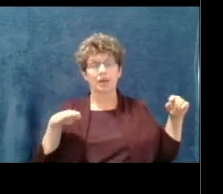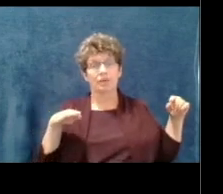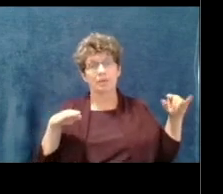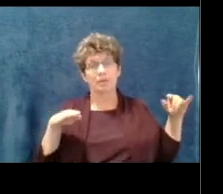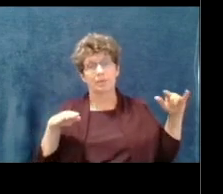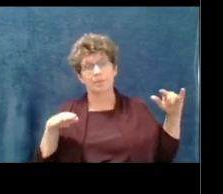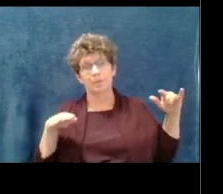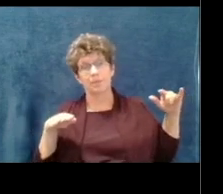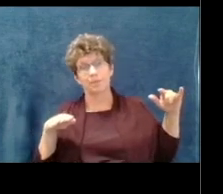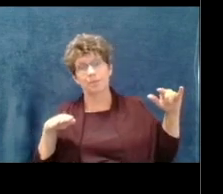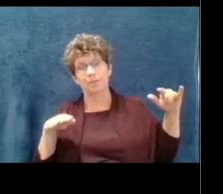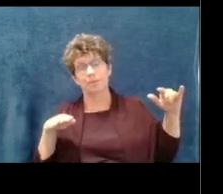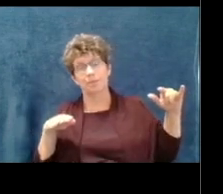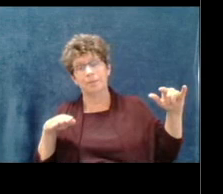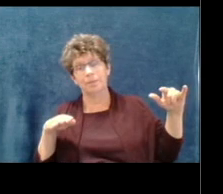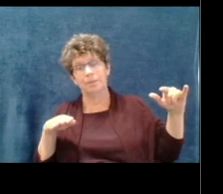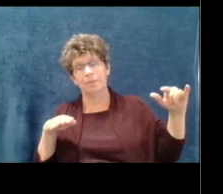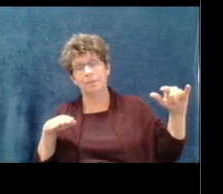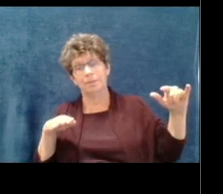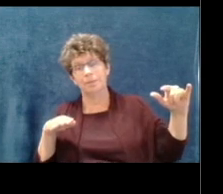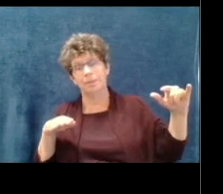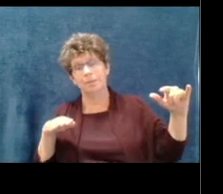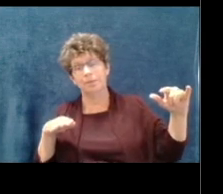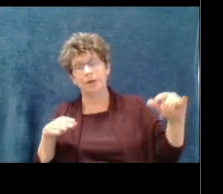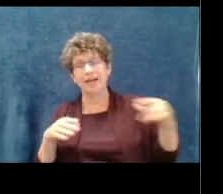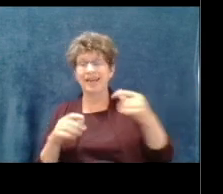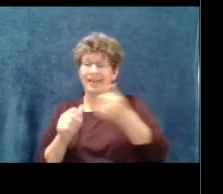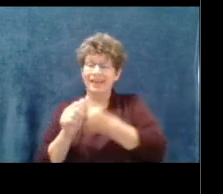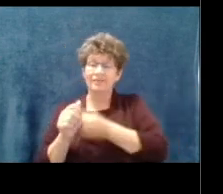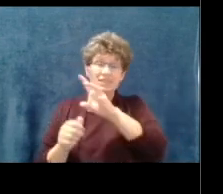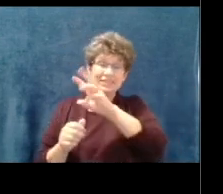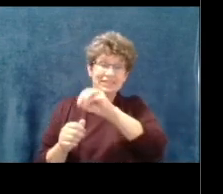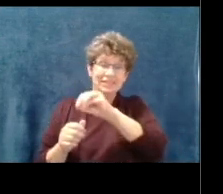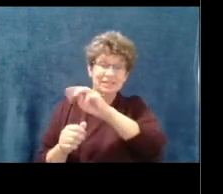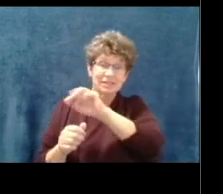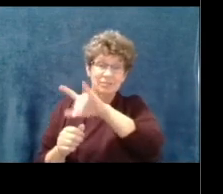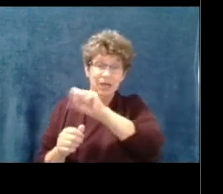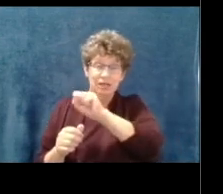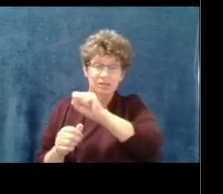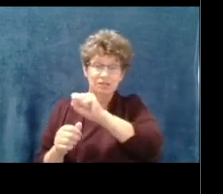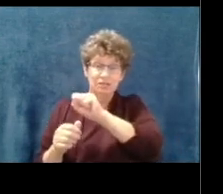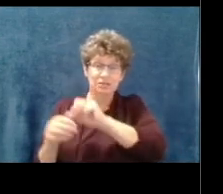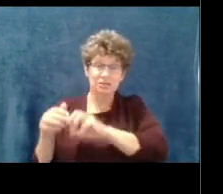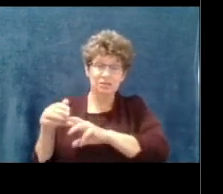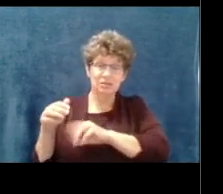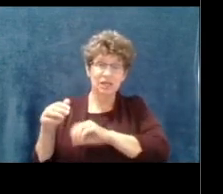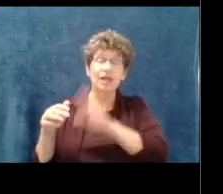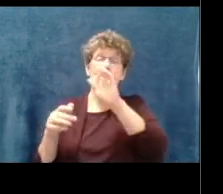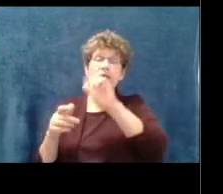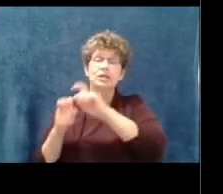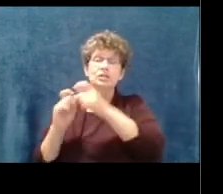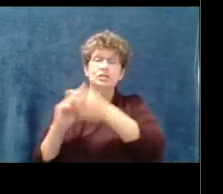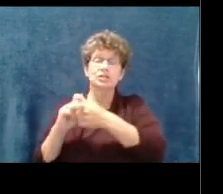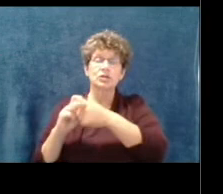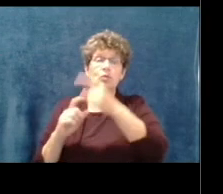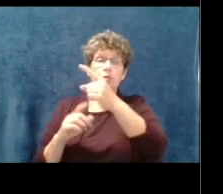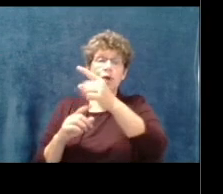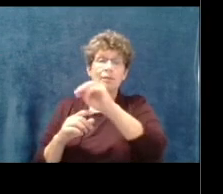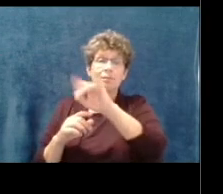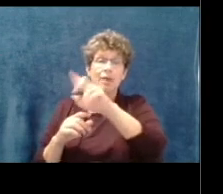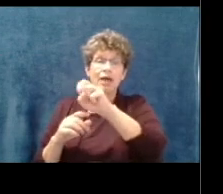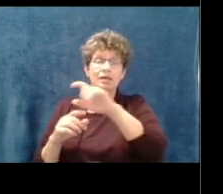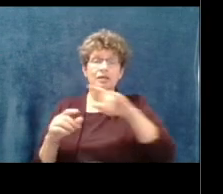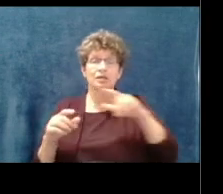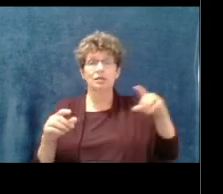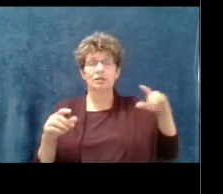miles flown. And in the end, it ends up 43 miles away in Washington, D.C. And so thinking about this, I ask